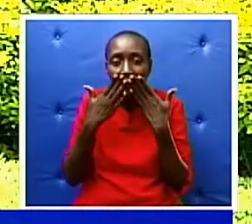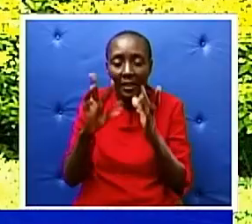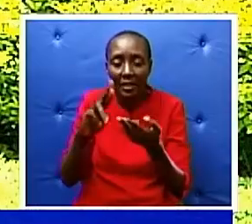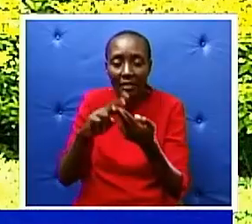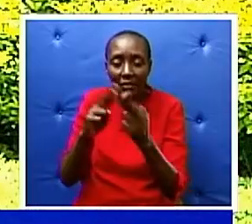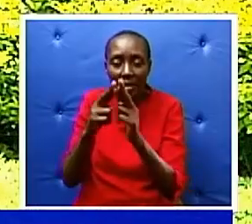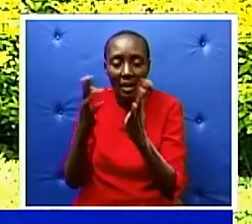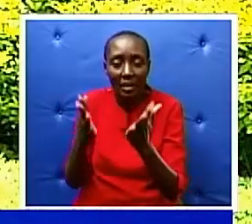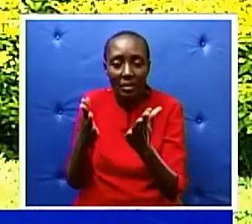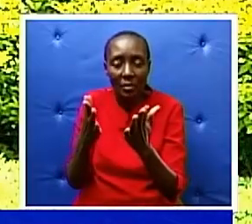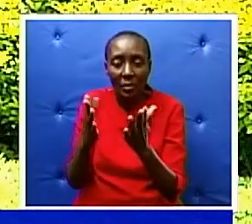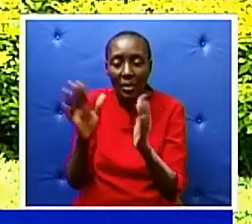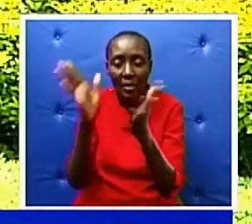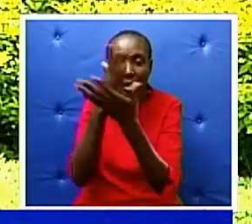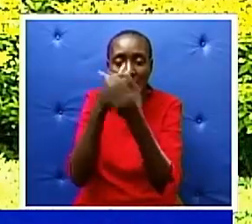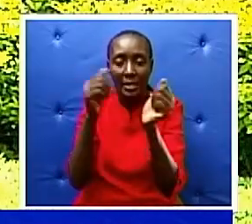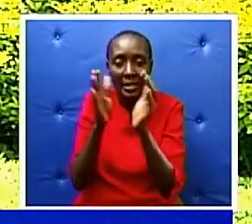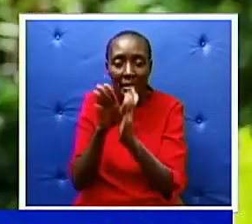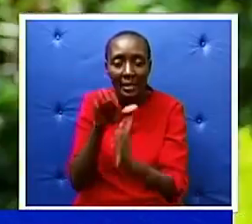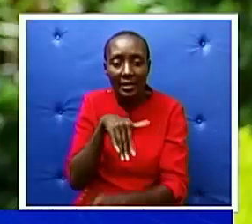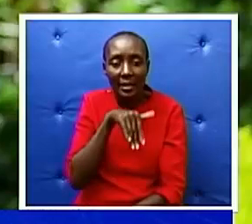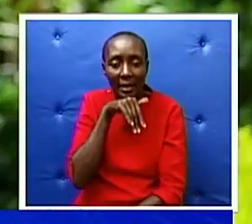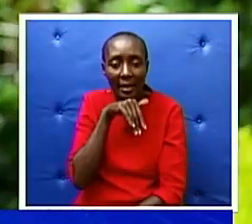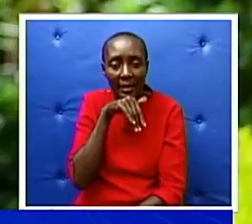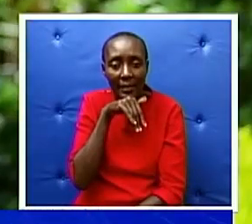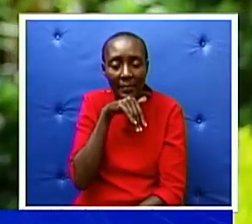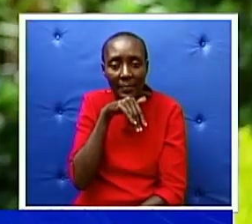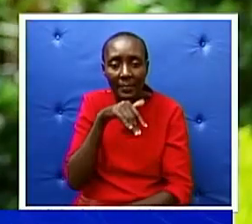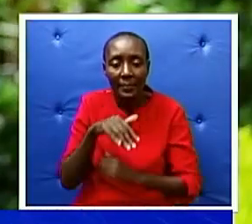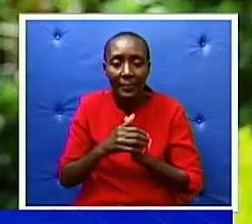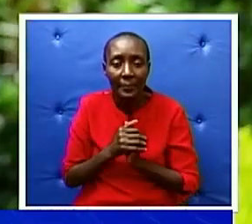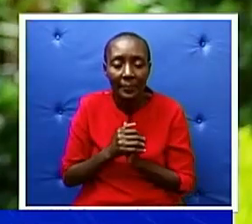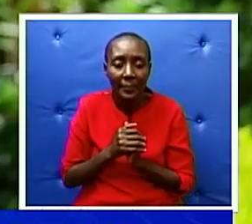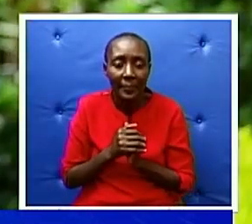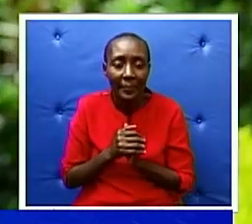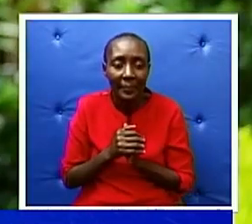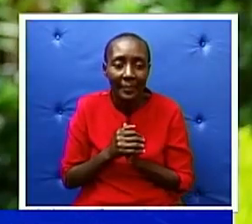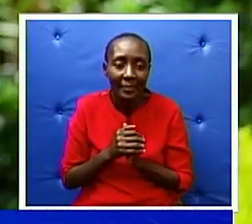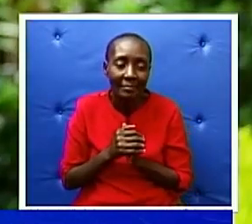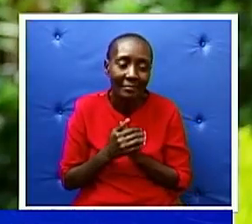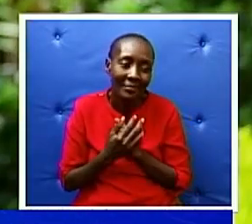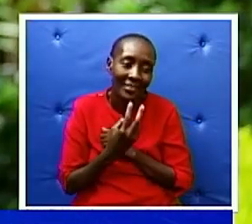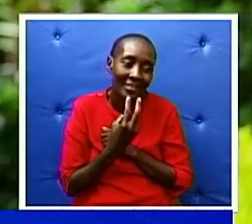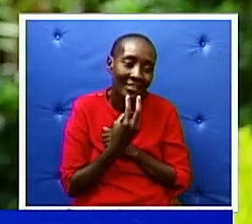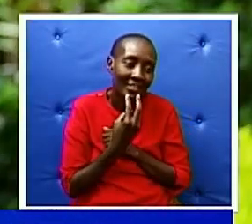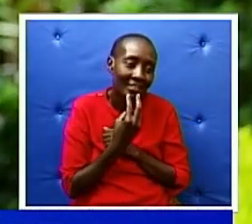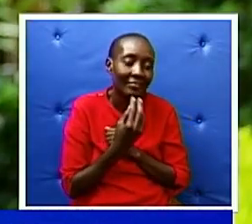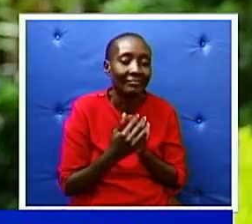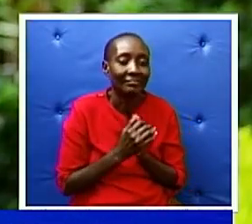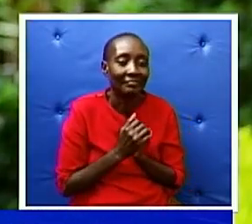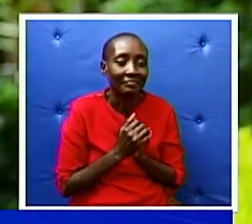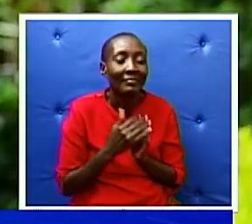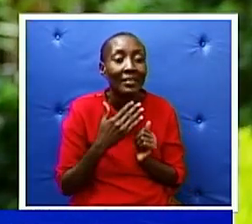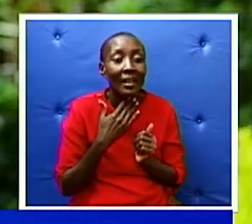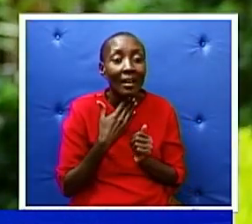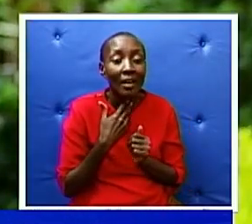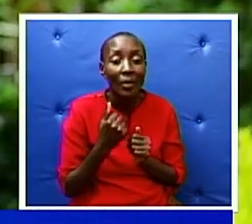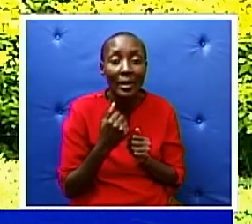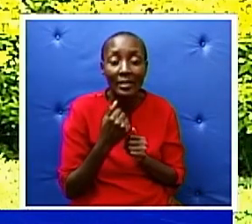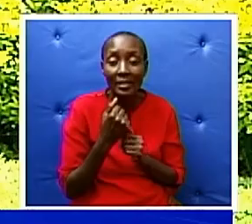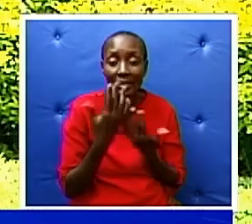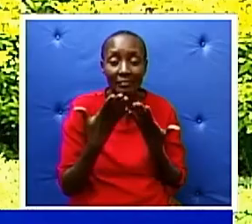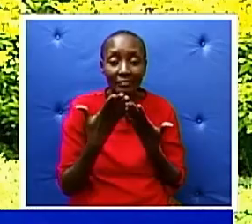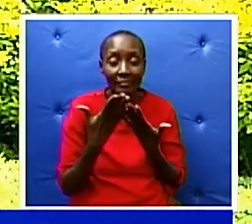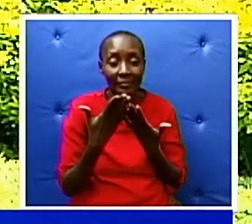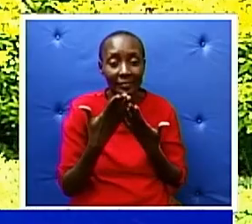between the president and Raila Odinga? Well, let me start by expressing